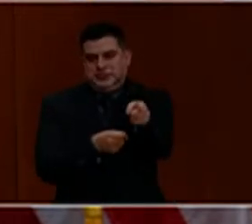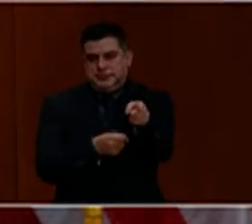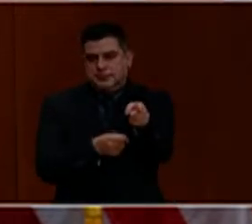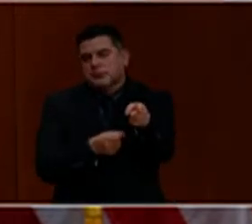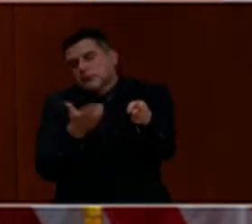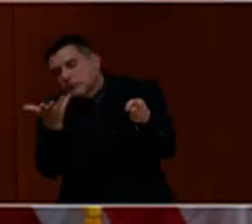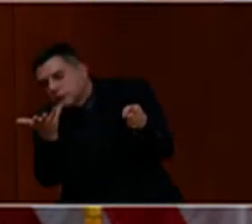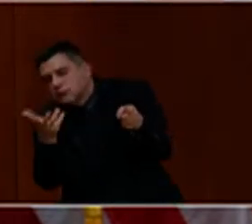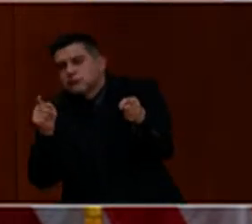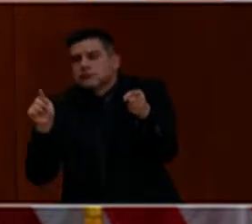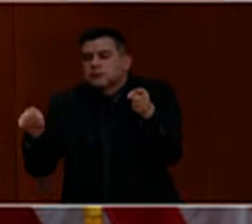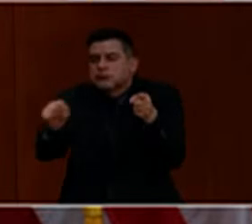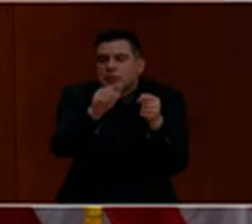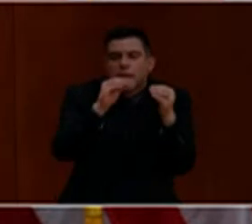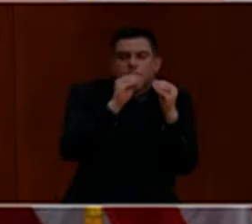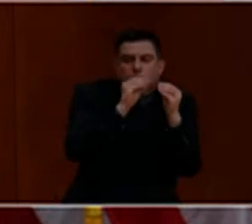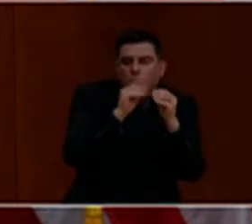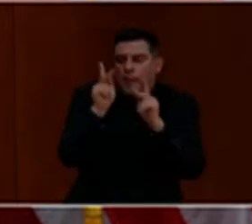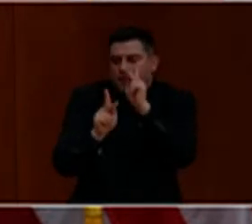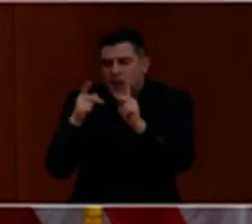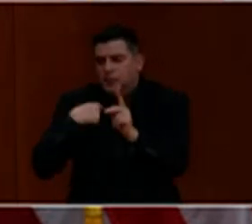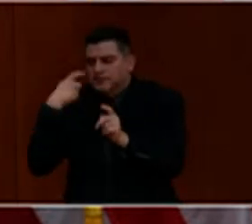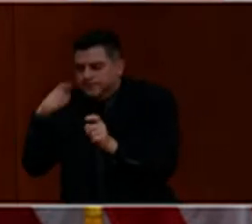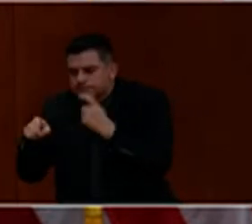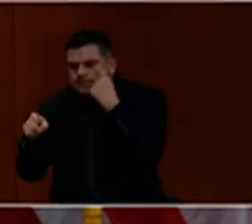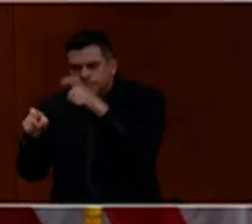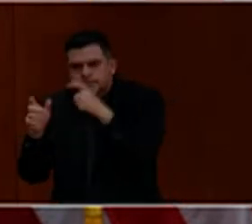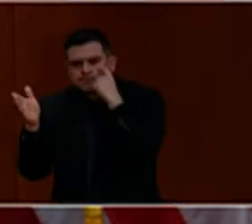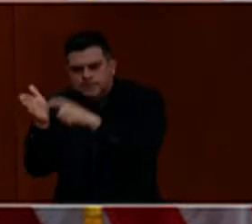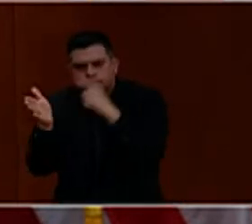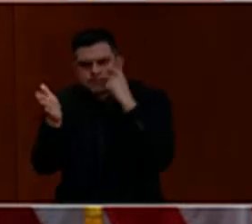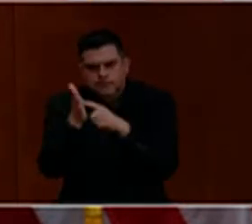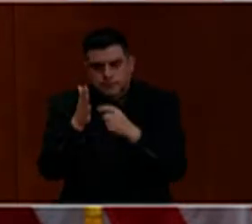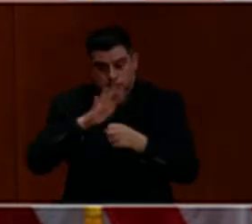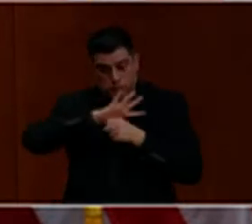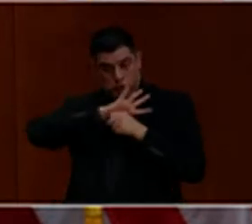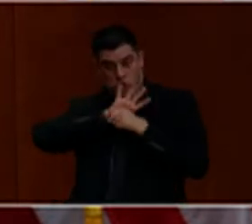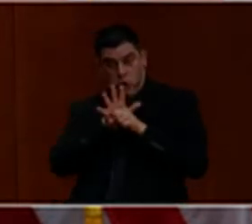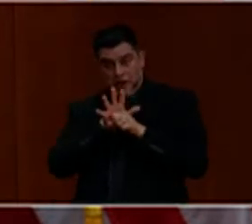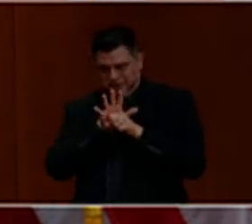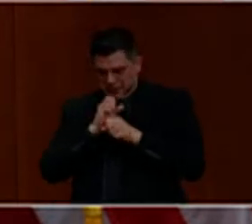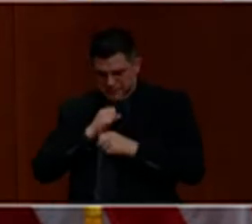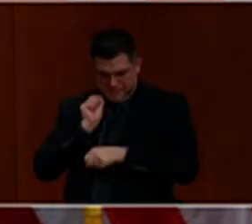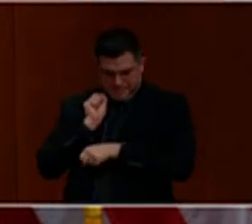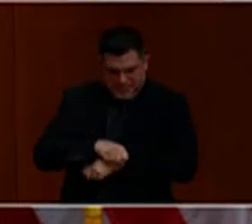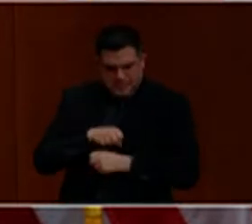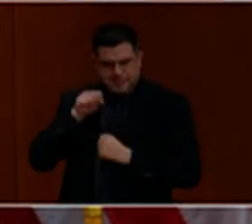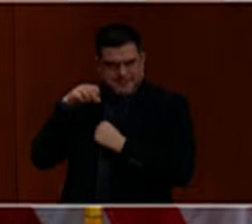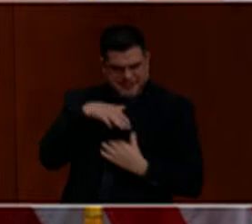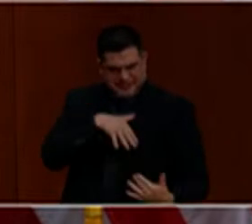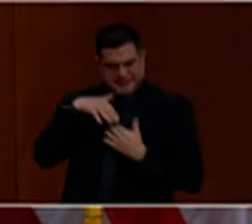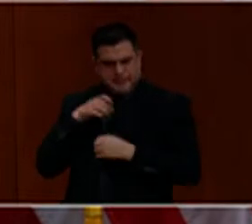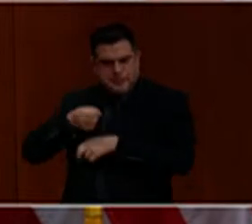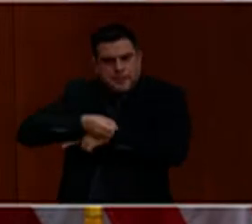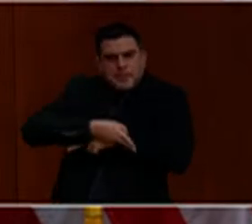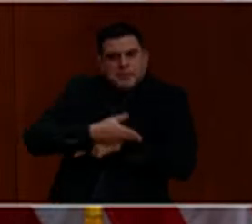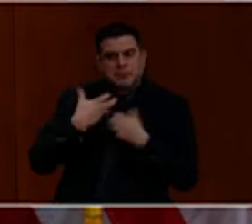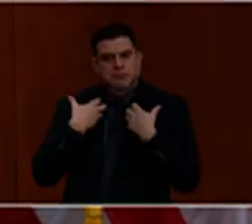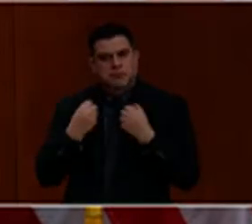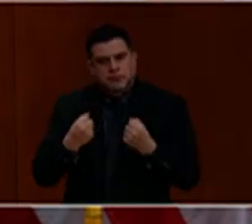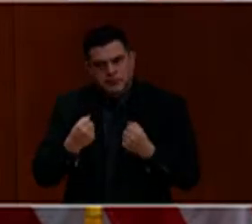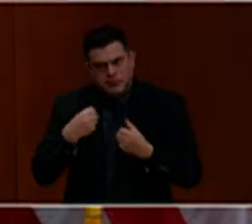of the world, other parts of the country, that does reduce the reproduction rate of the virus. And so when I'm looking at